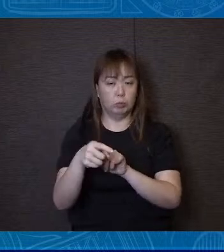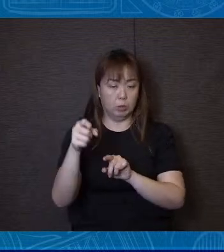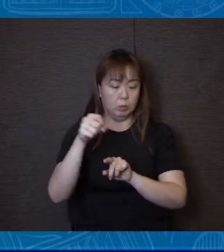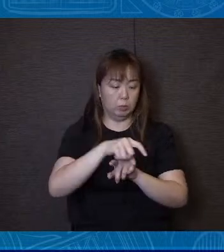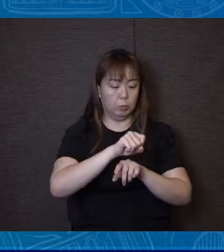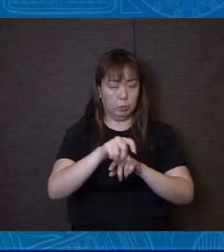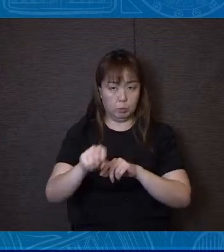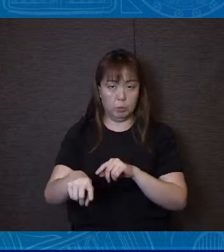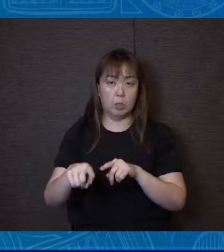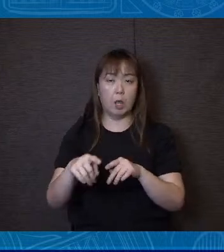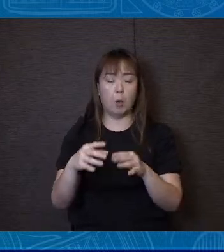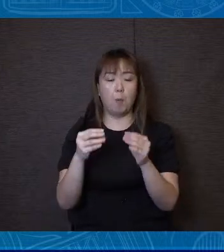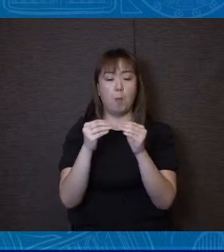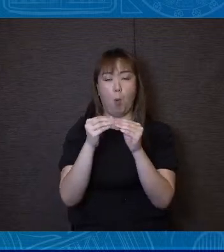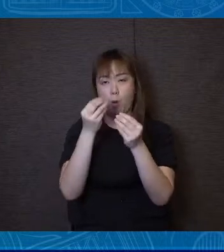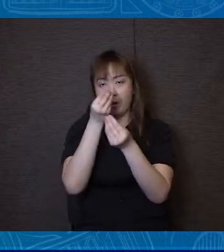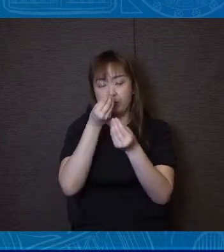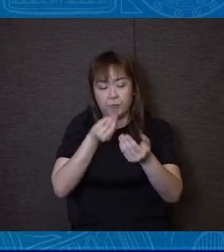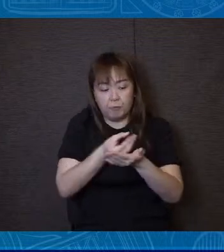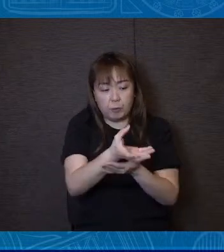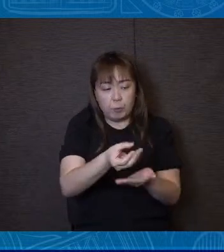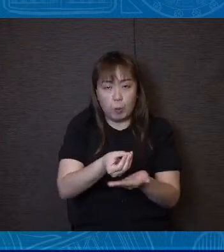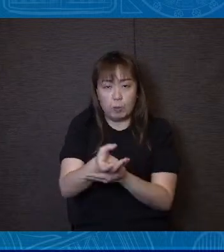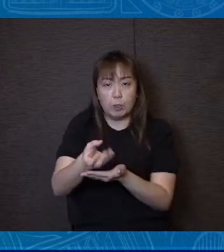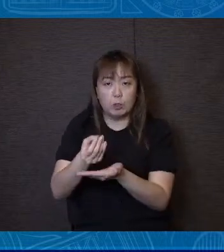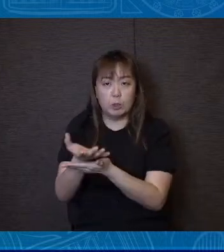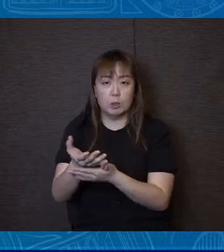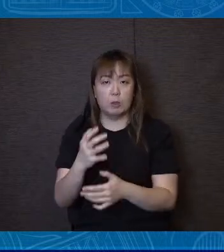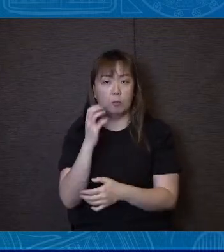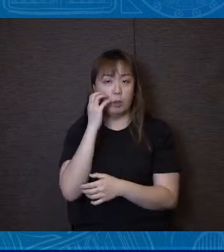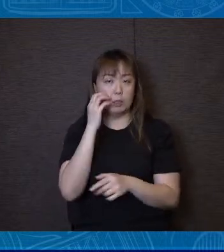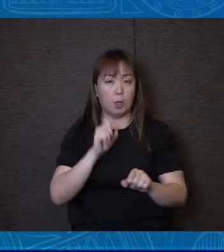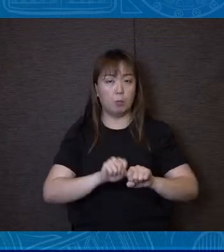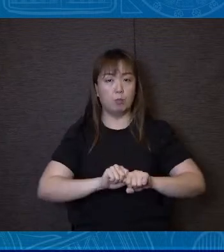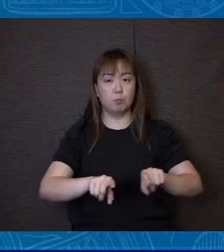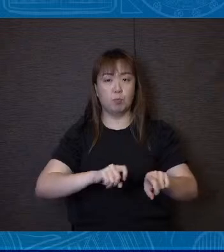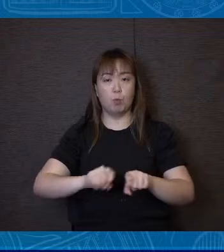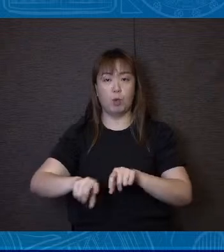nuanced information to be sent over cell broadcast technology.